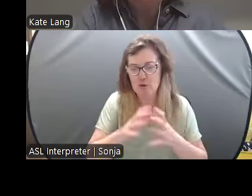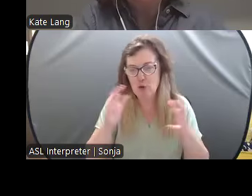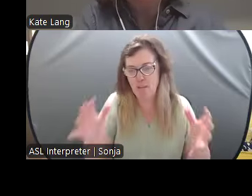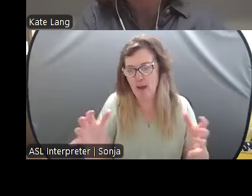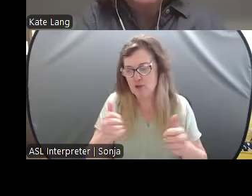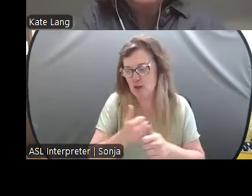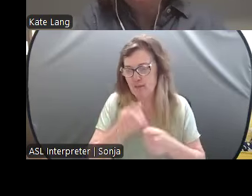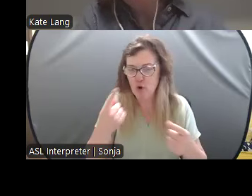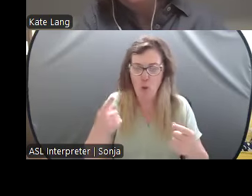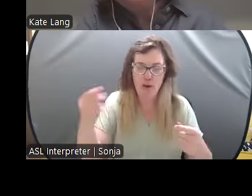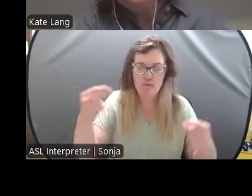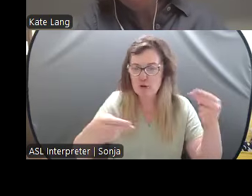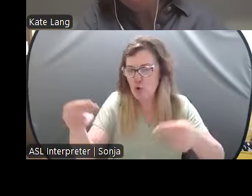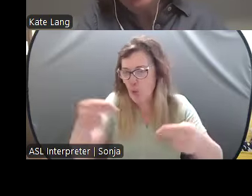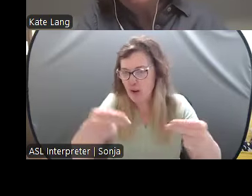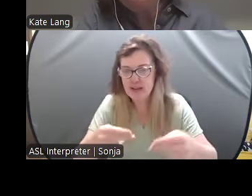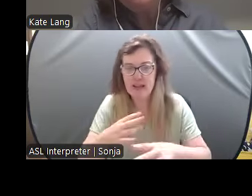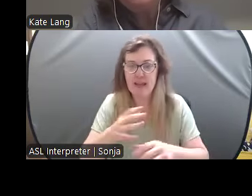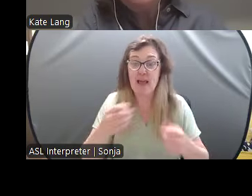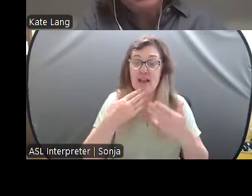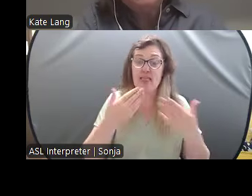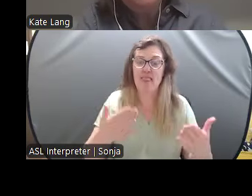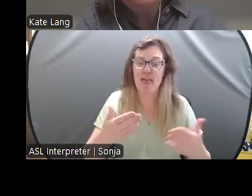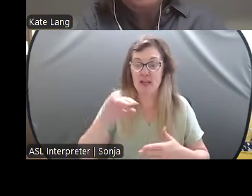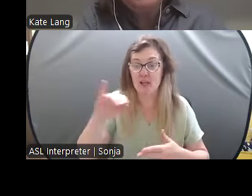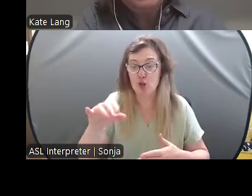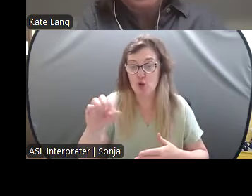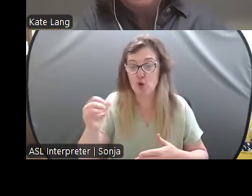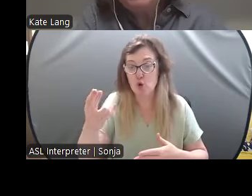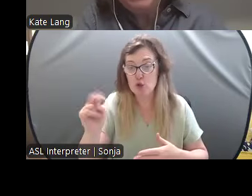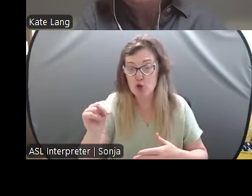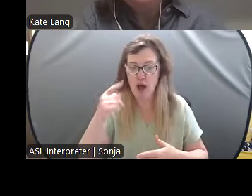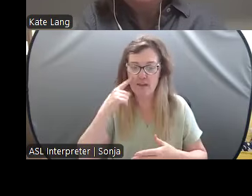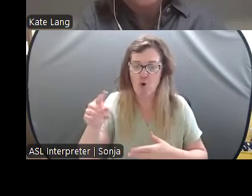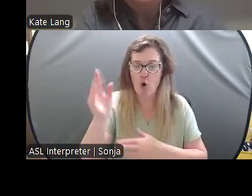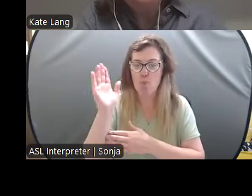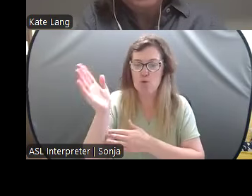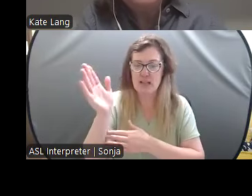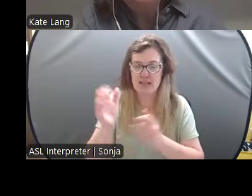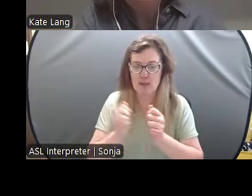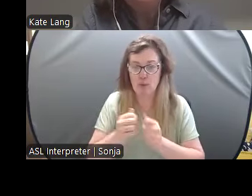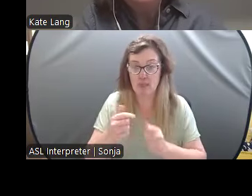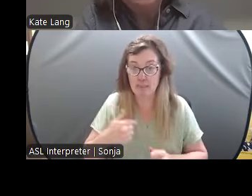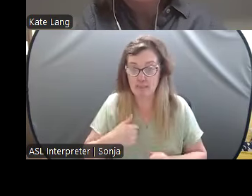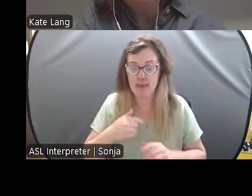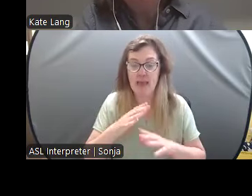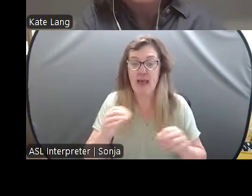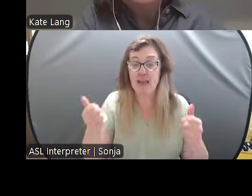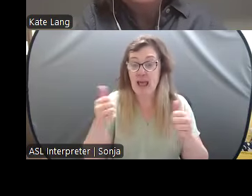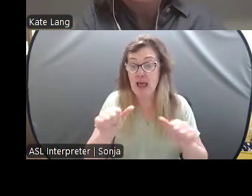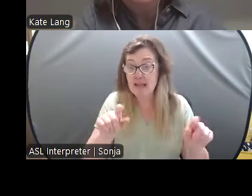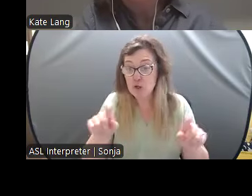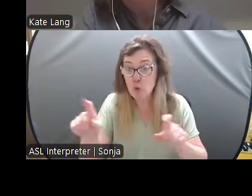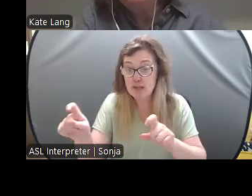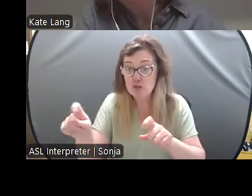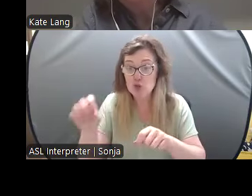everyone for joining us today, and thank you to John for presenting with me. As a reminder, any questions that were